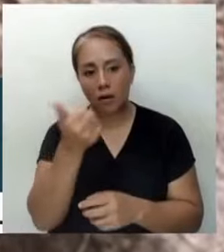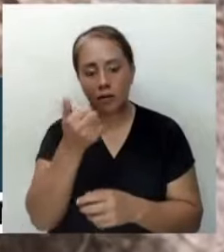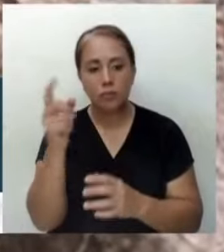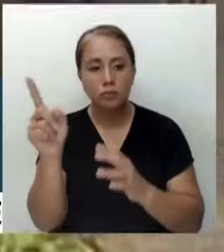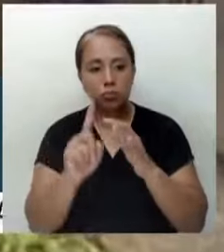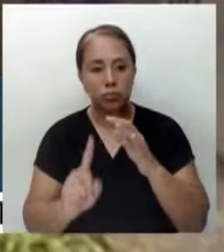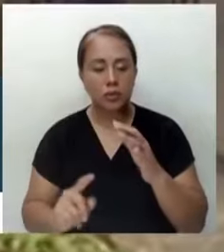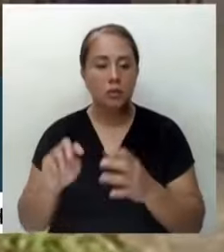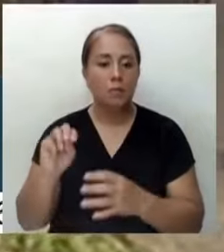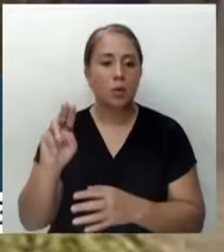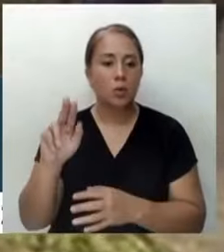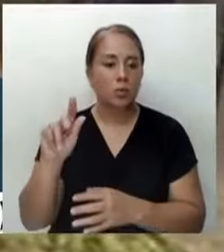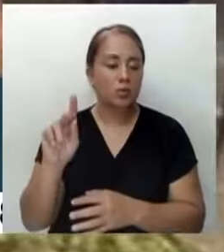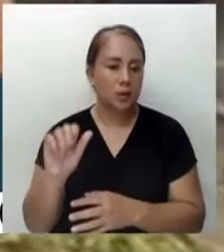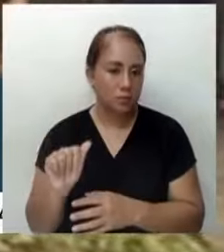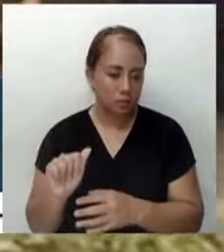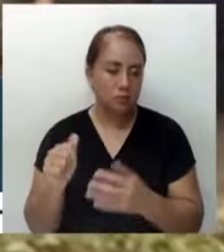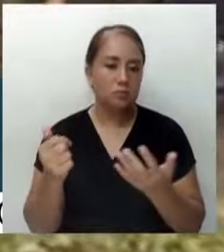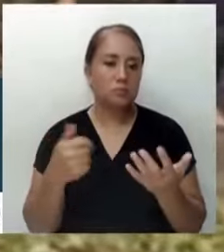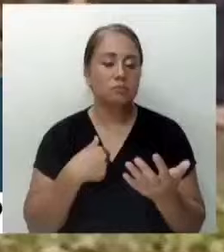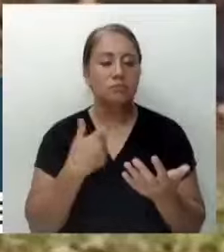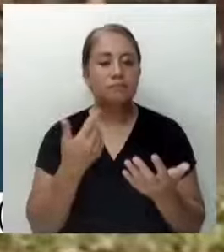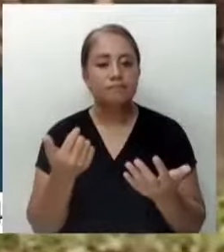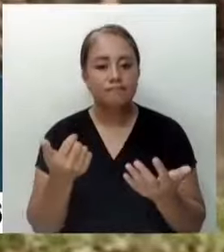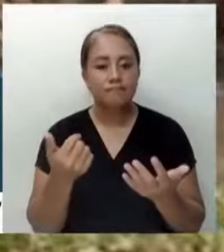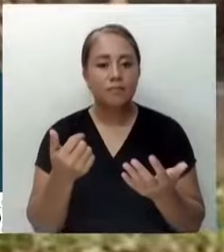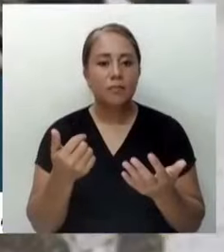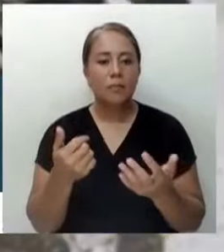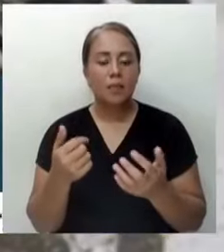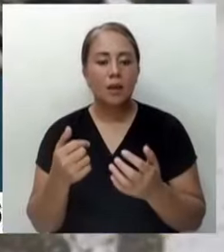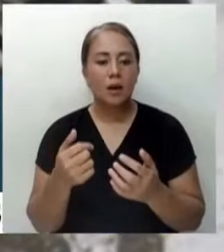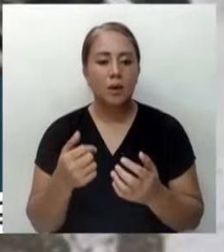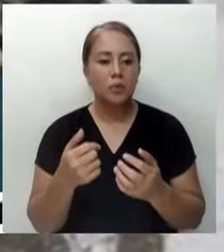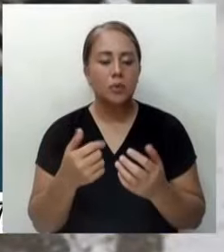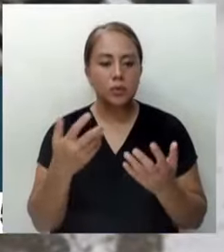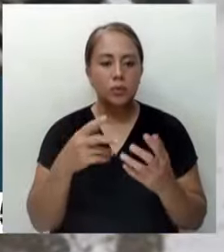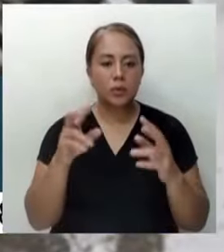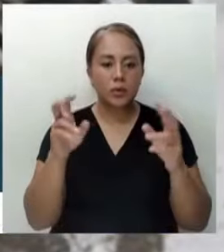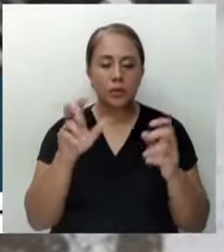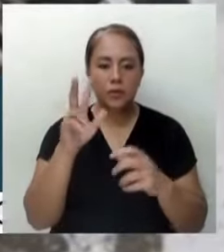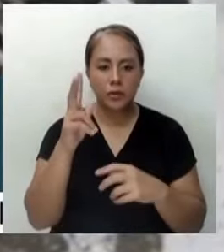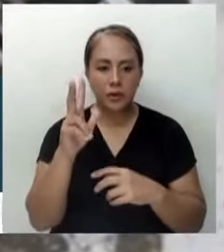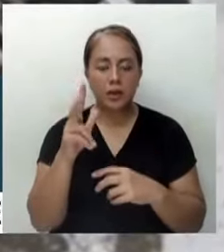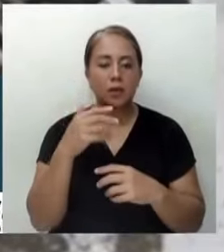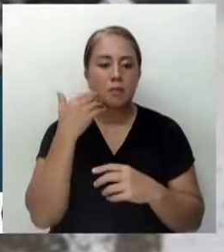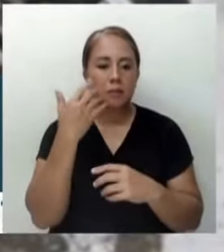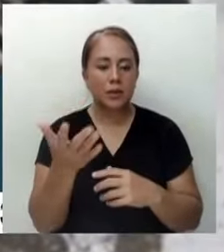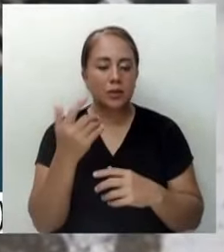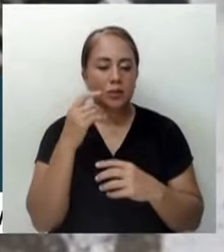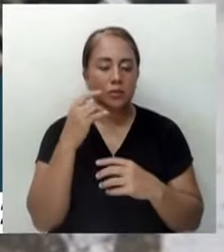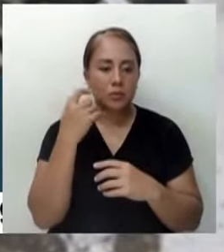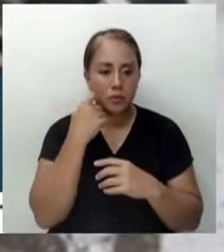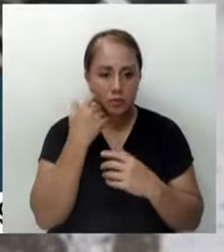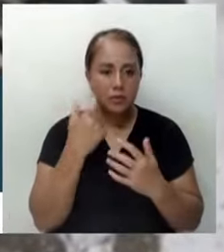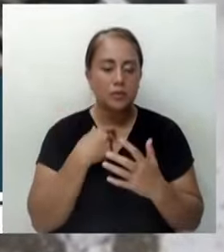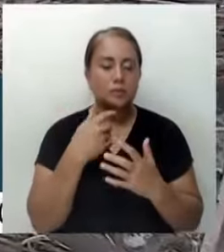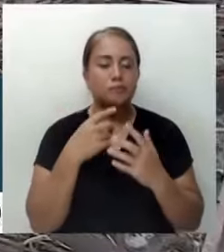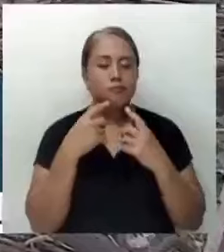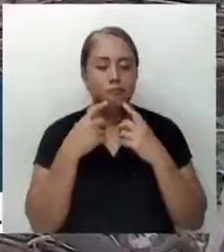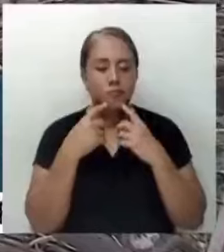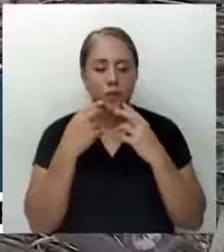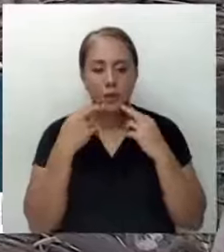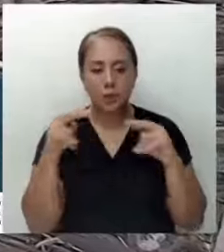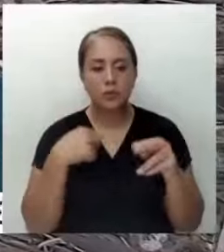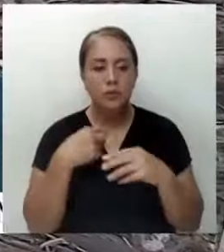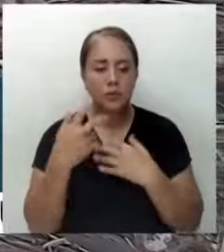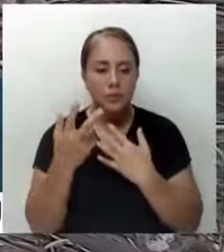Mauban. These are on the or make that on top of the 3 fatalities earlier reported in the province. 2 districts